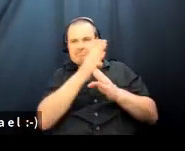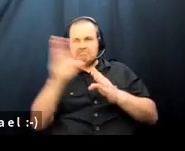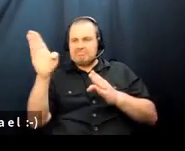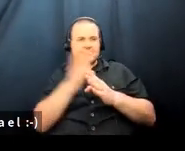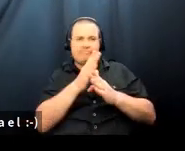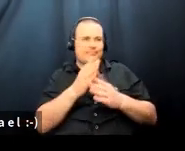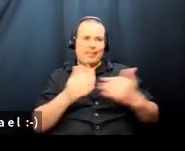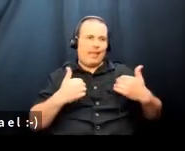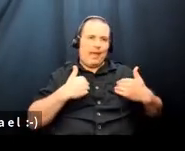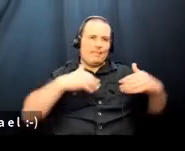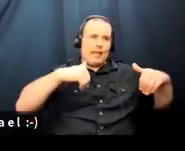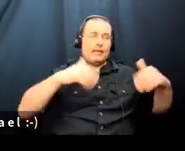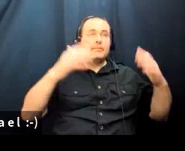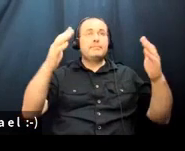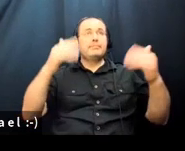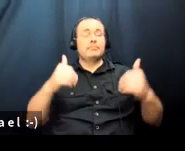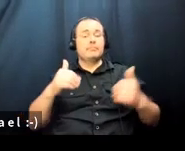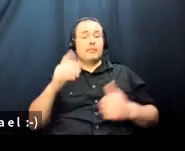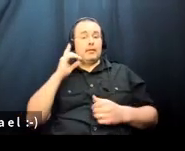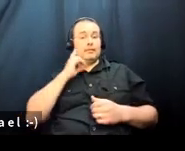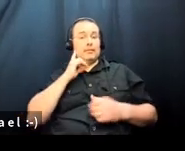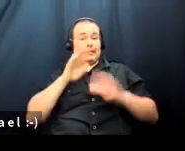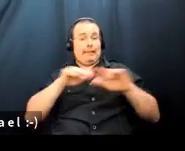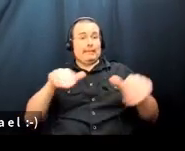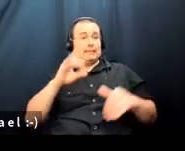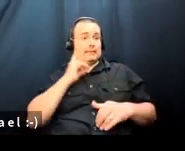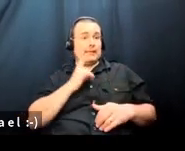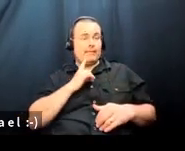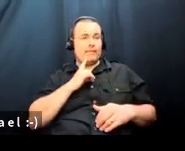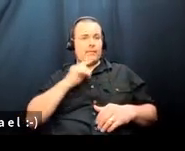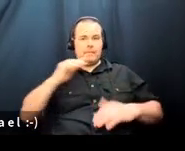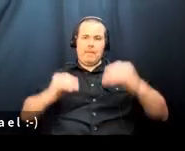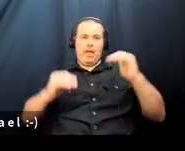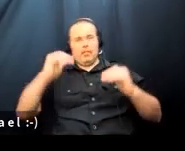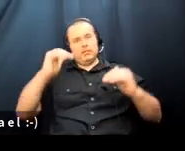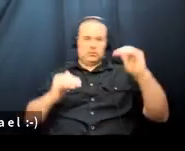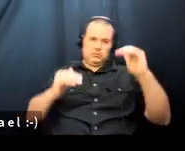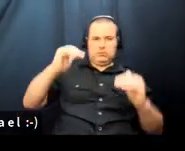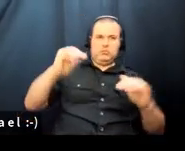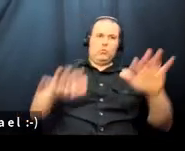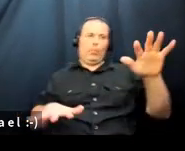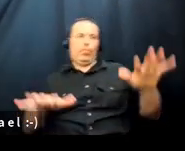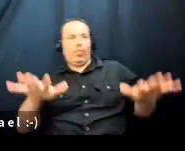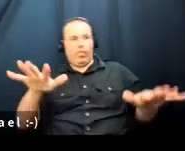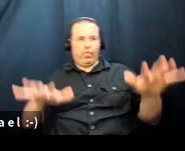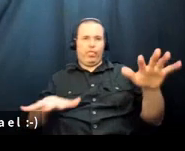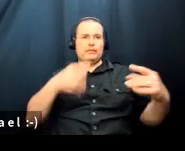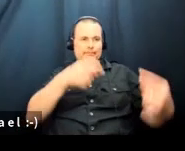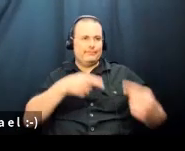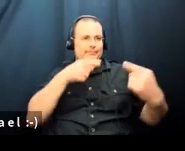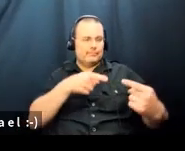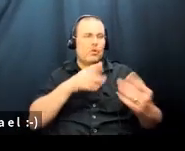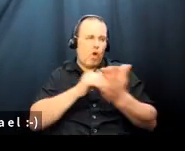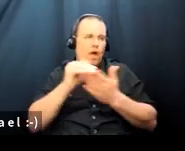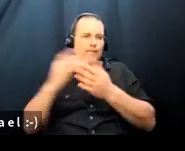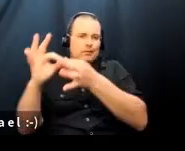Developmentally, kids who are deaf have problems with balance. That often has to do with the etiology, the cause